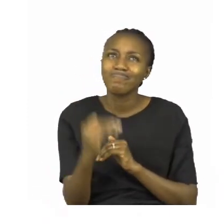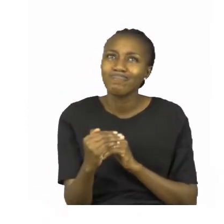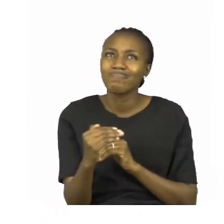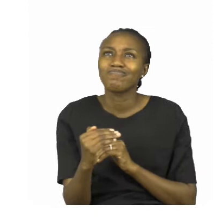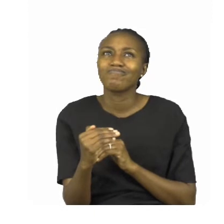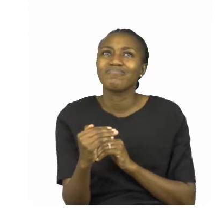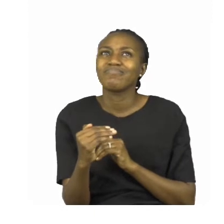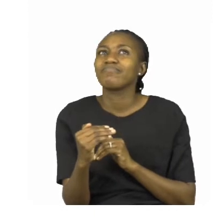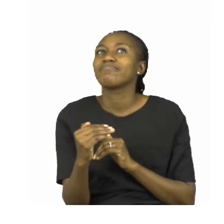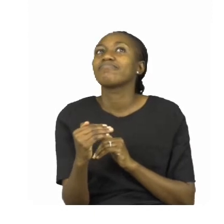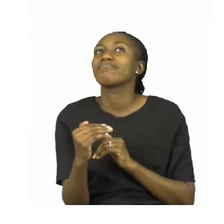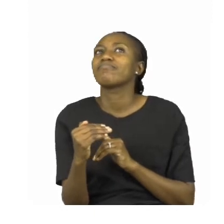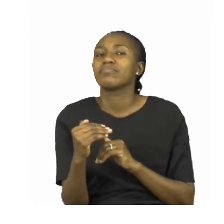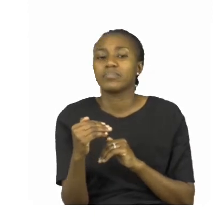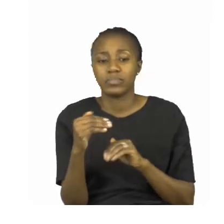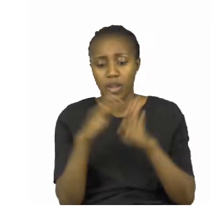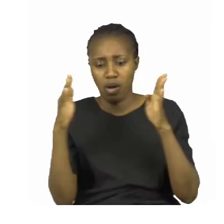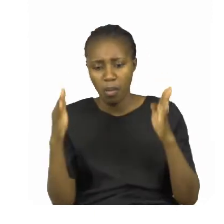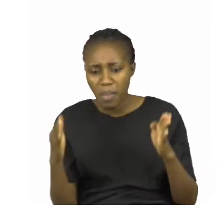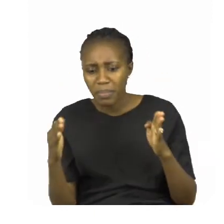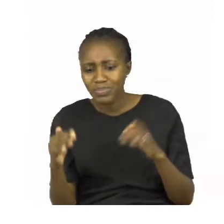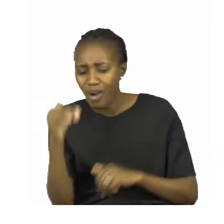not in there.